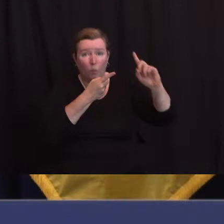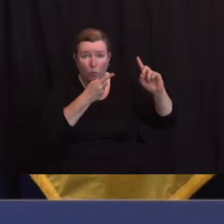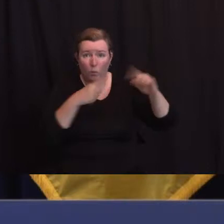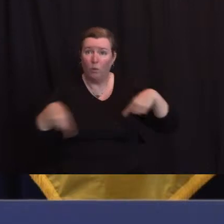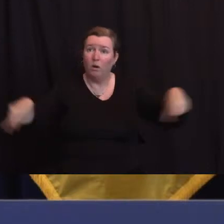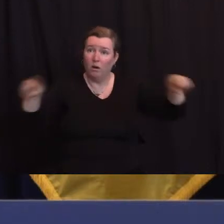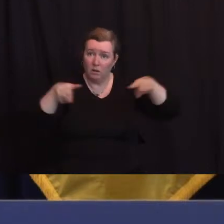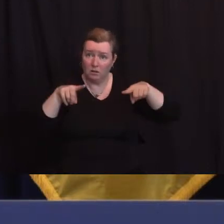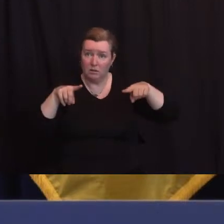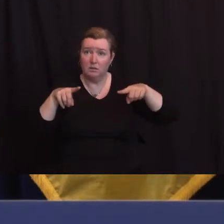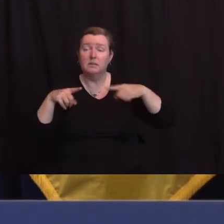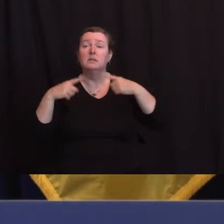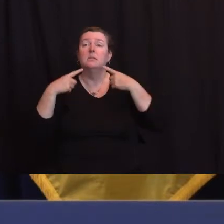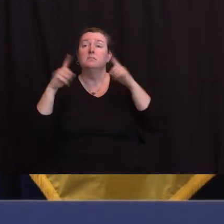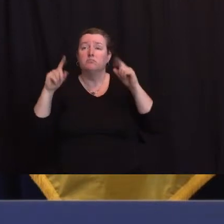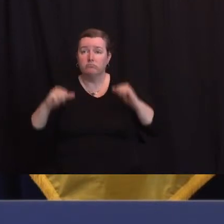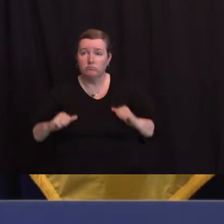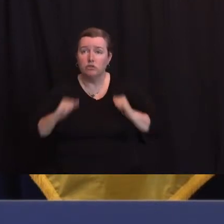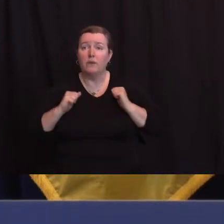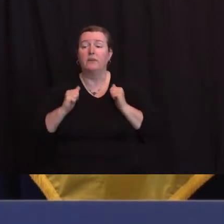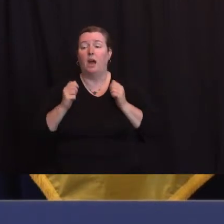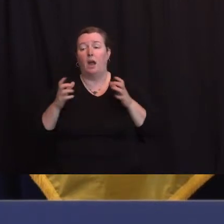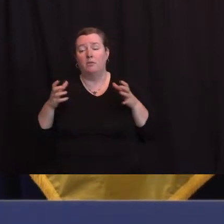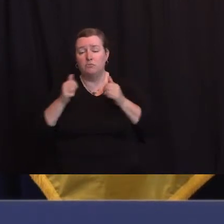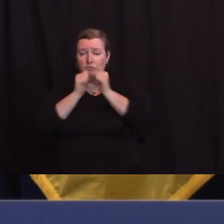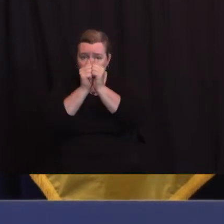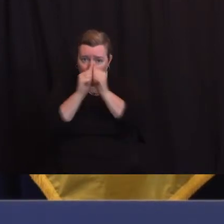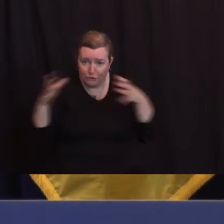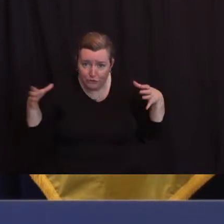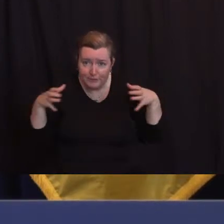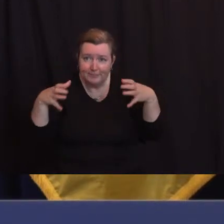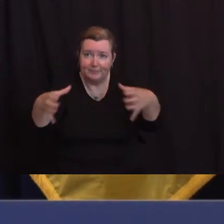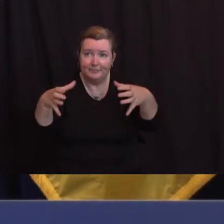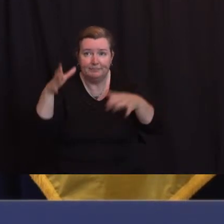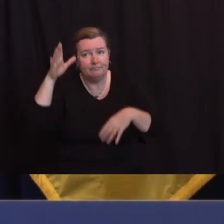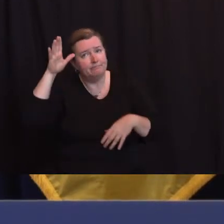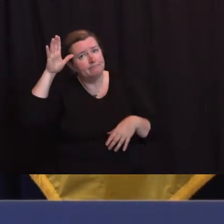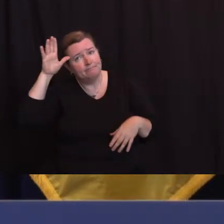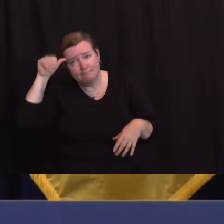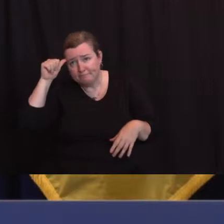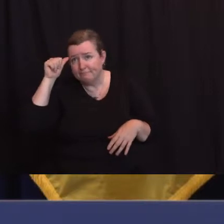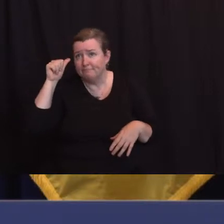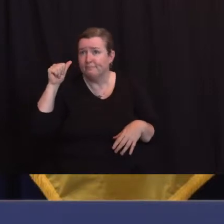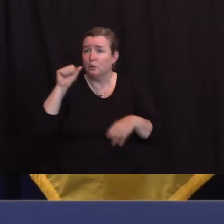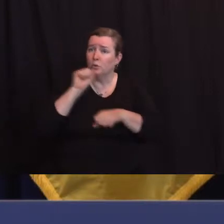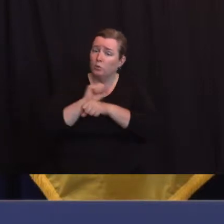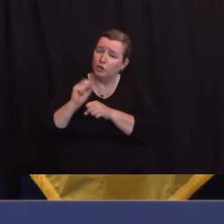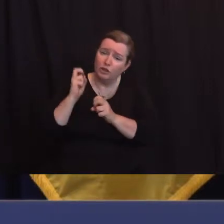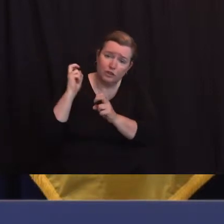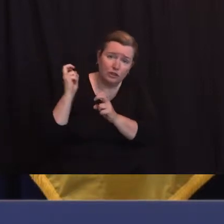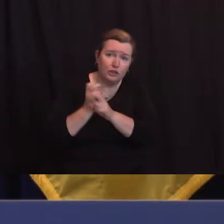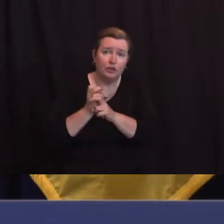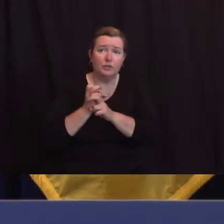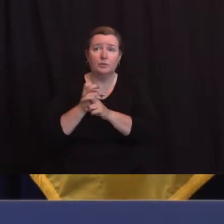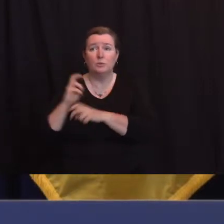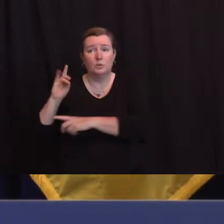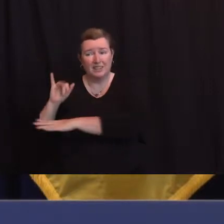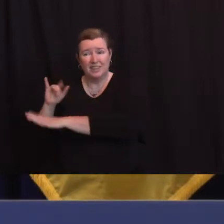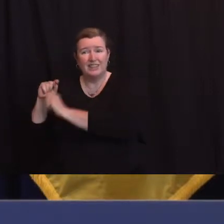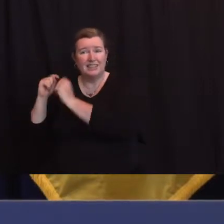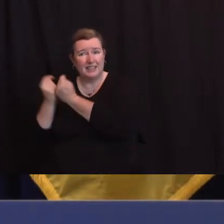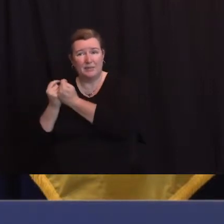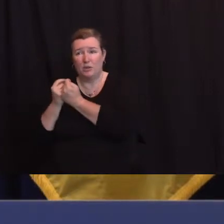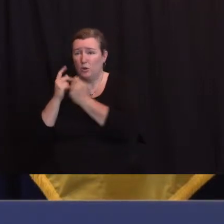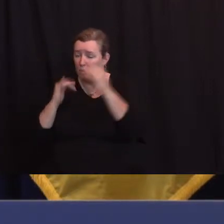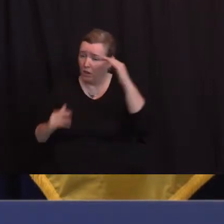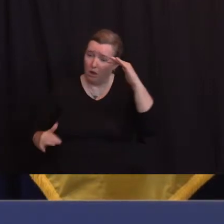together. And please God, through dogged efforts led by Judy and the community core and the team, we'll get there.